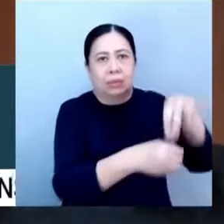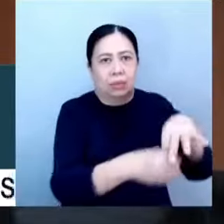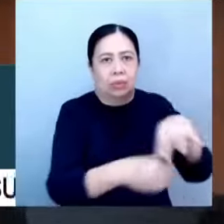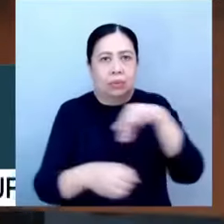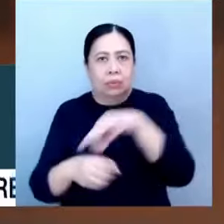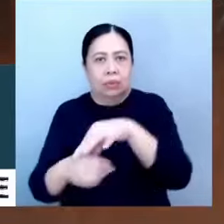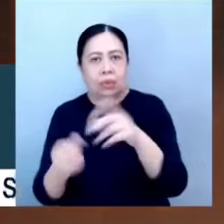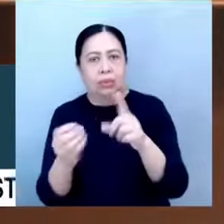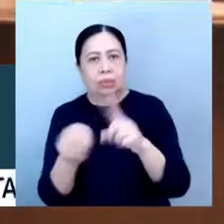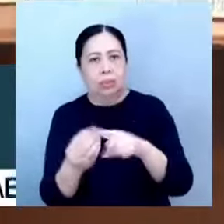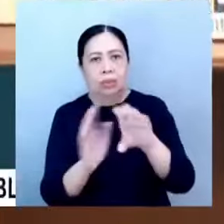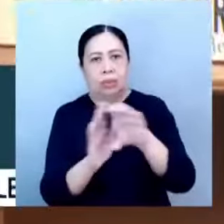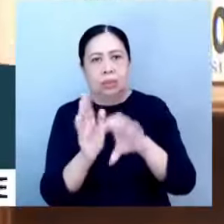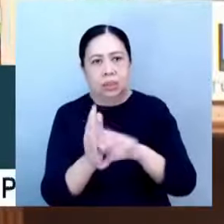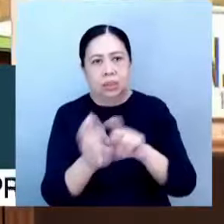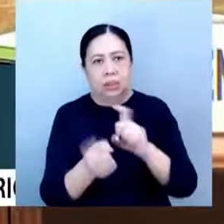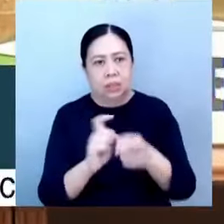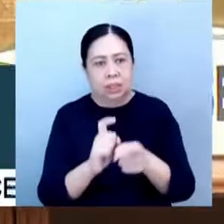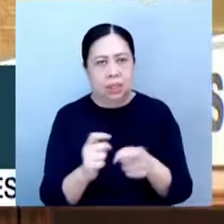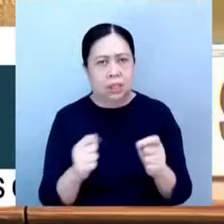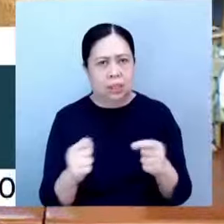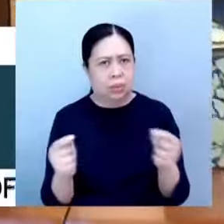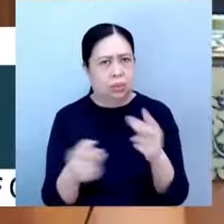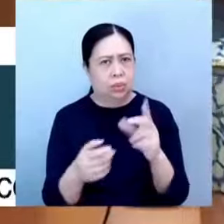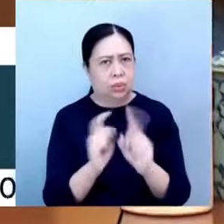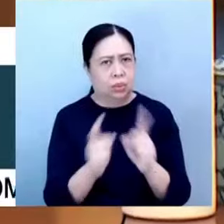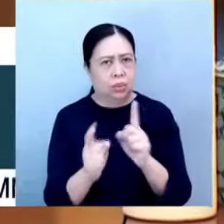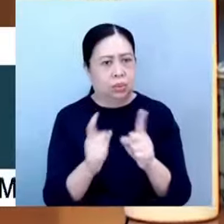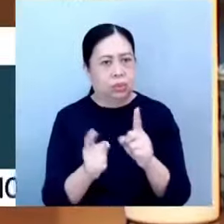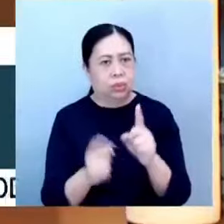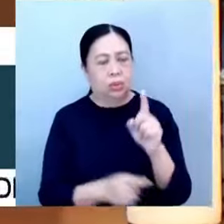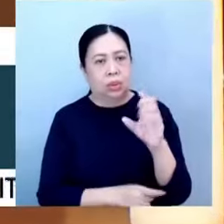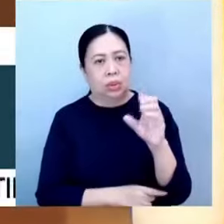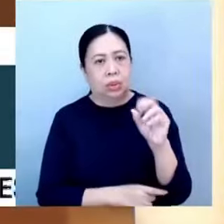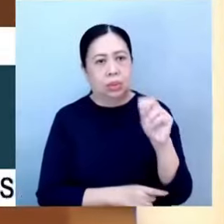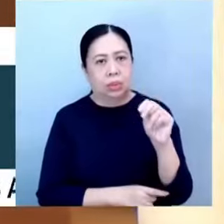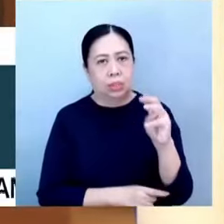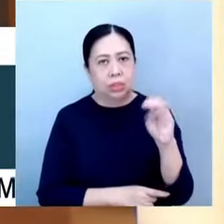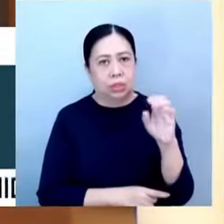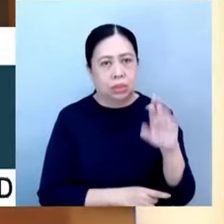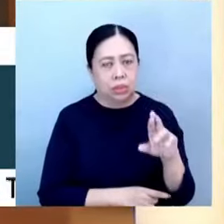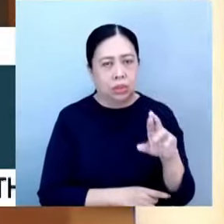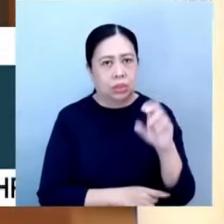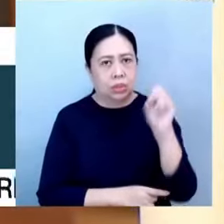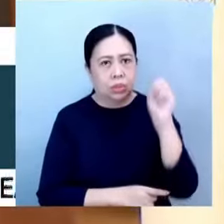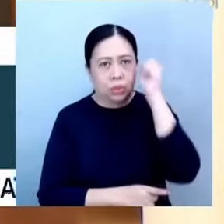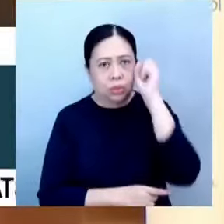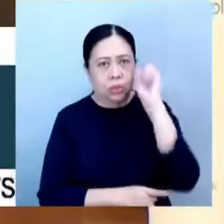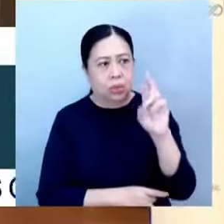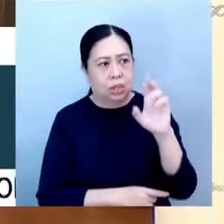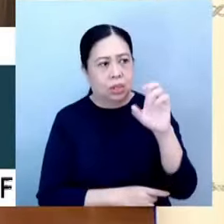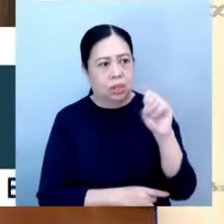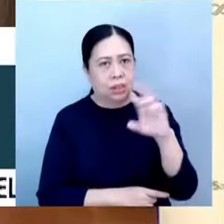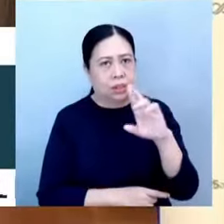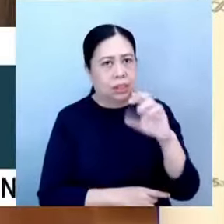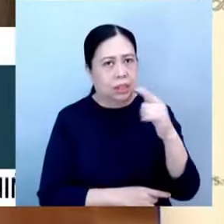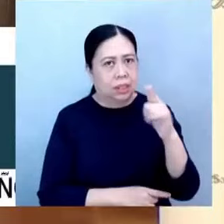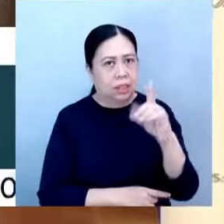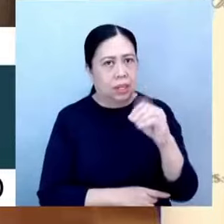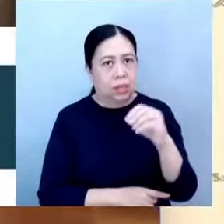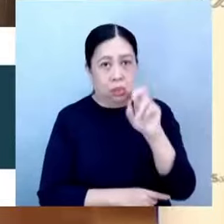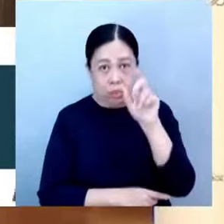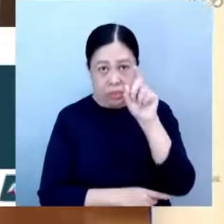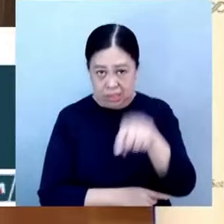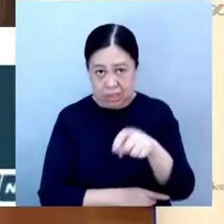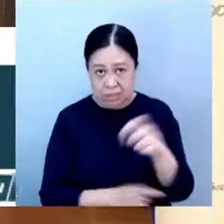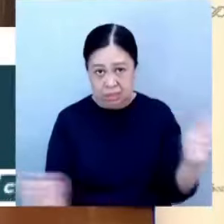Yung pag-uusap po ba sa pagitan ni Commissioner Suarez at ni Commissioner Regalado na kailangan joint